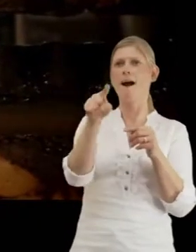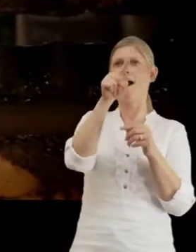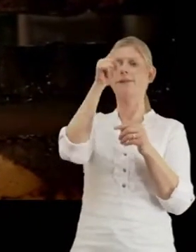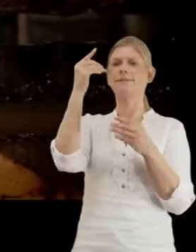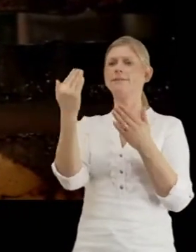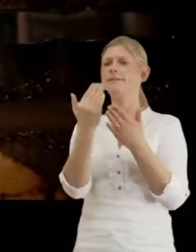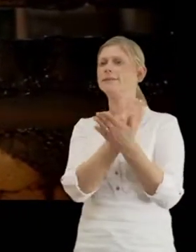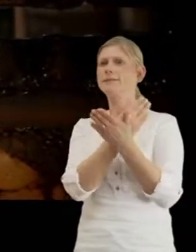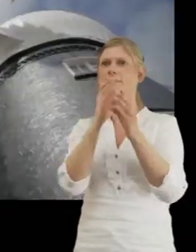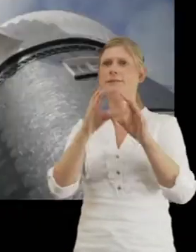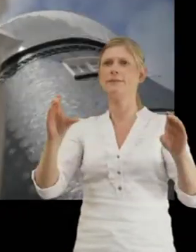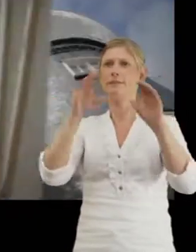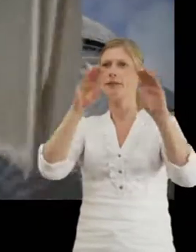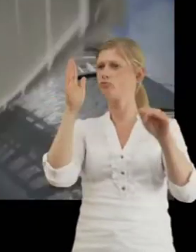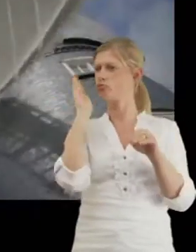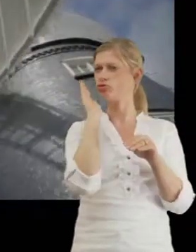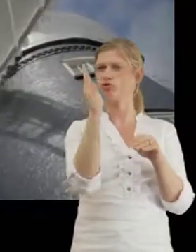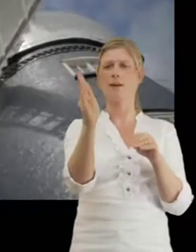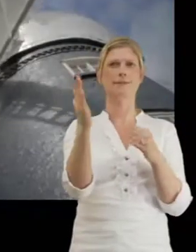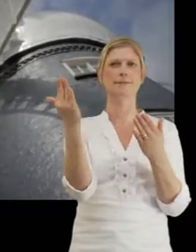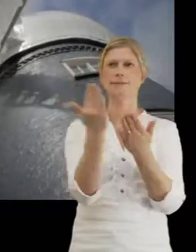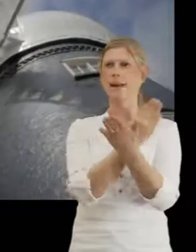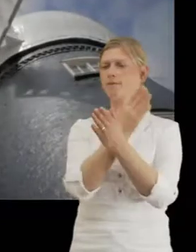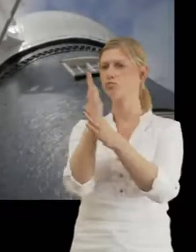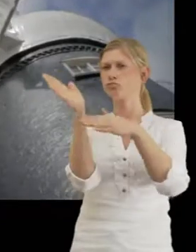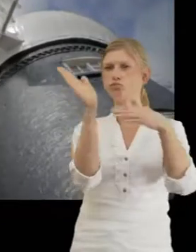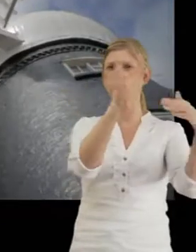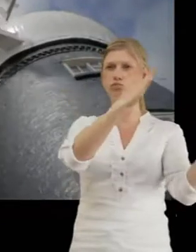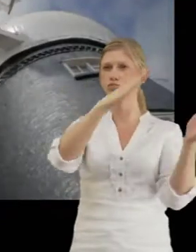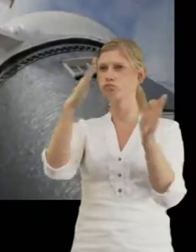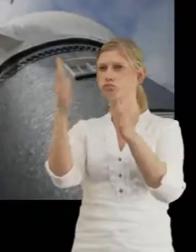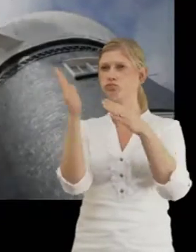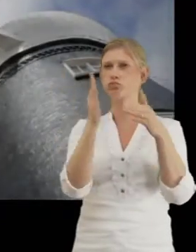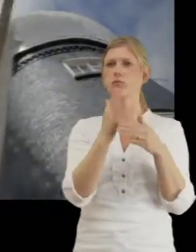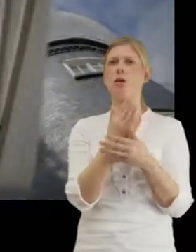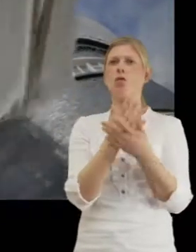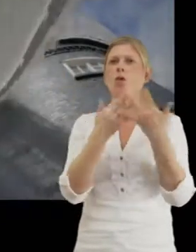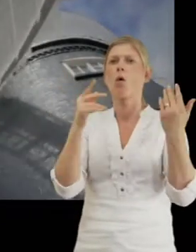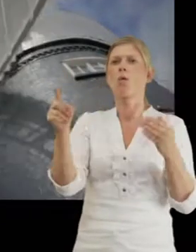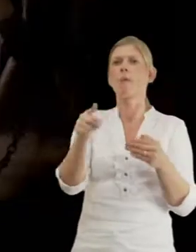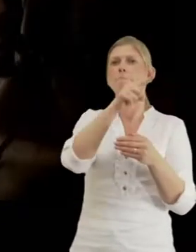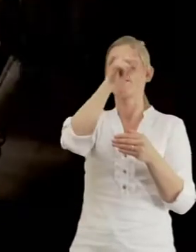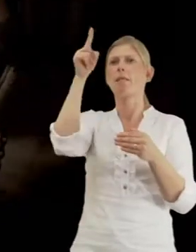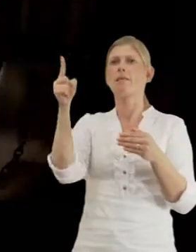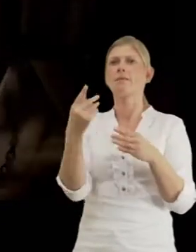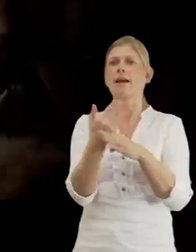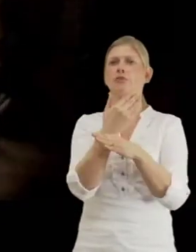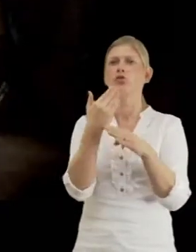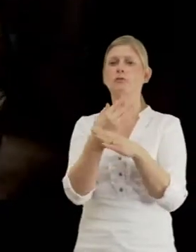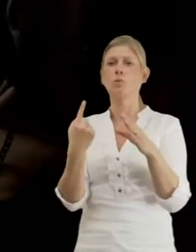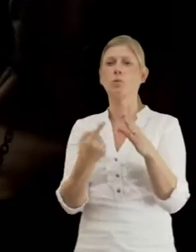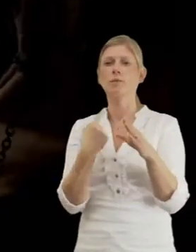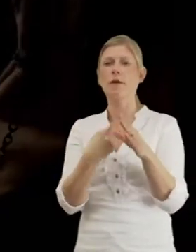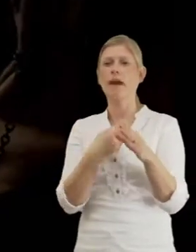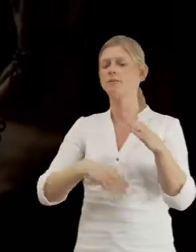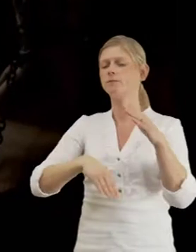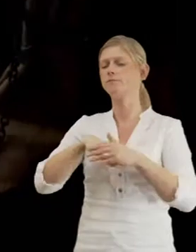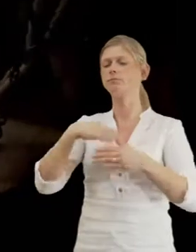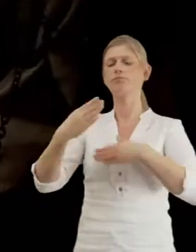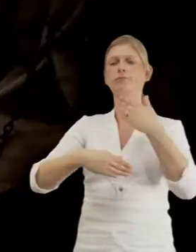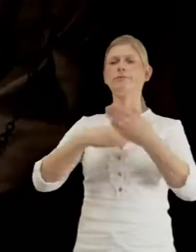the sails facing safely into the wind. Much of the windmill's action is automated, and the